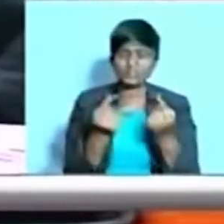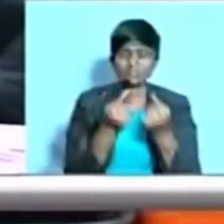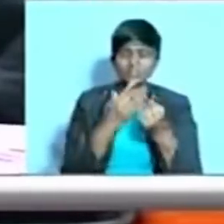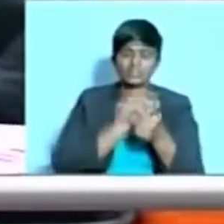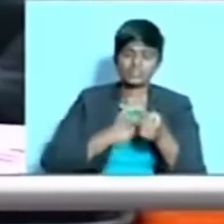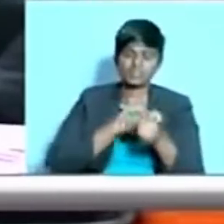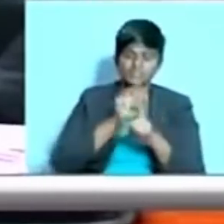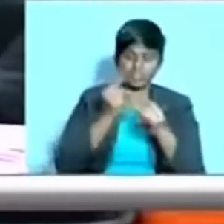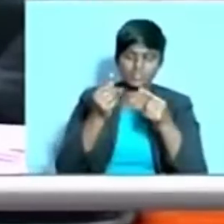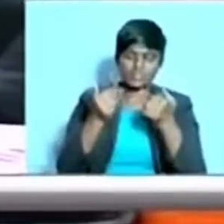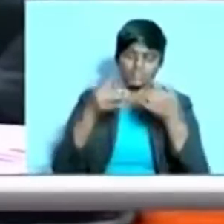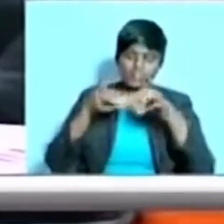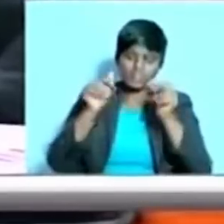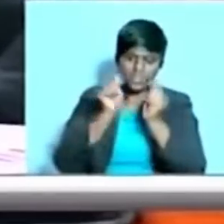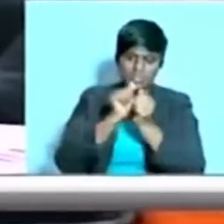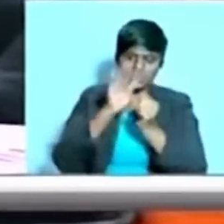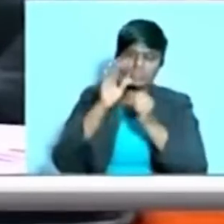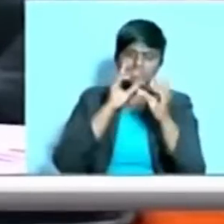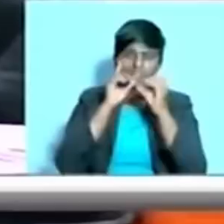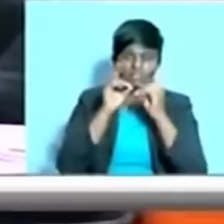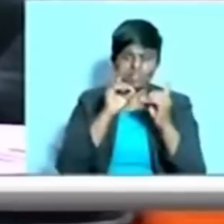Please just continue with your debate.